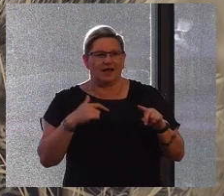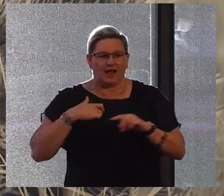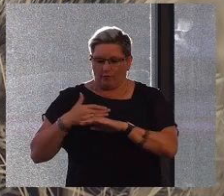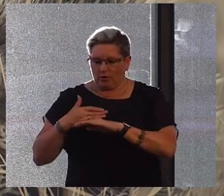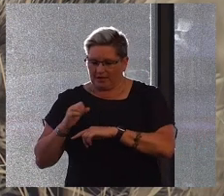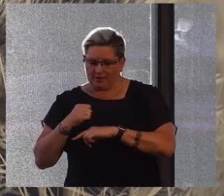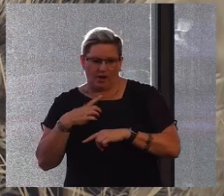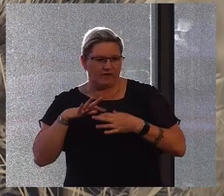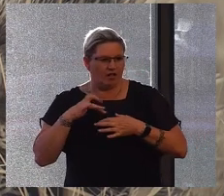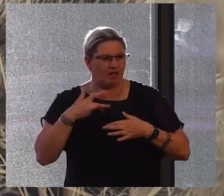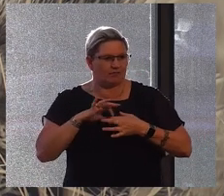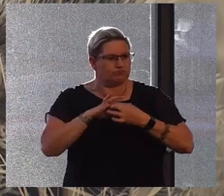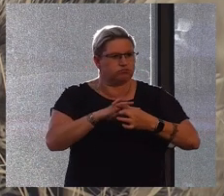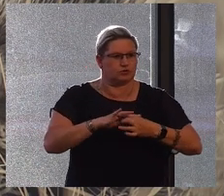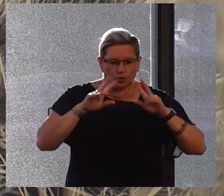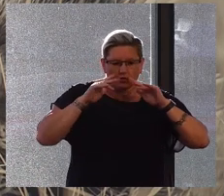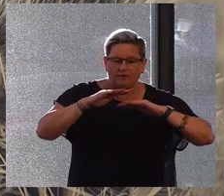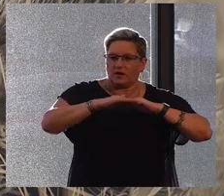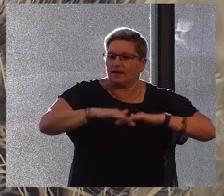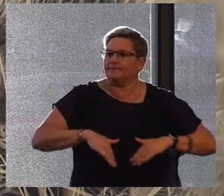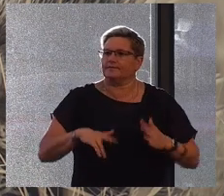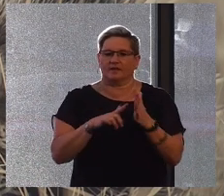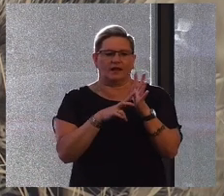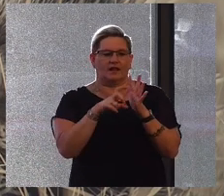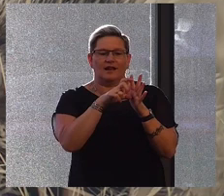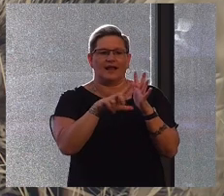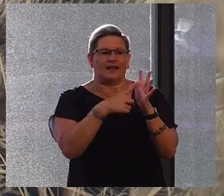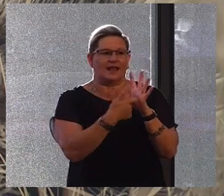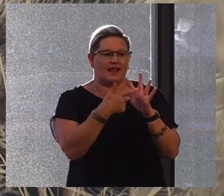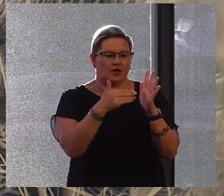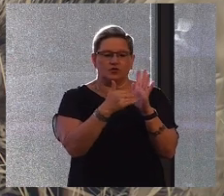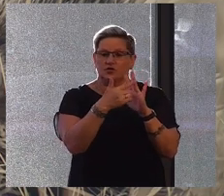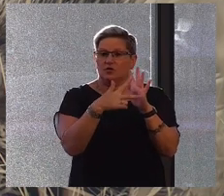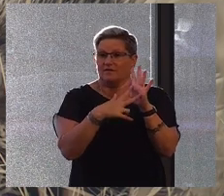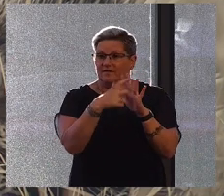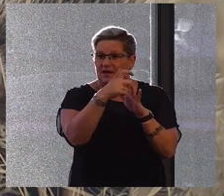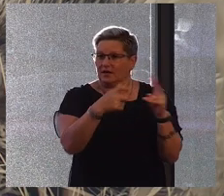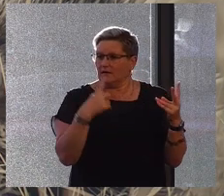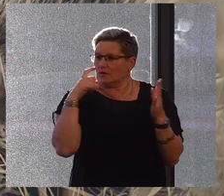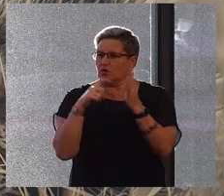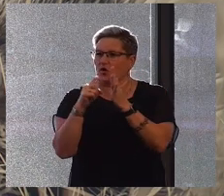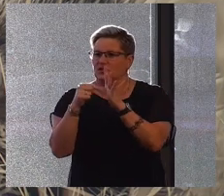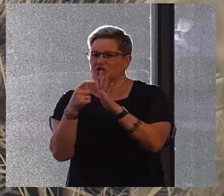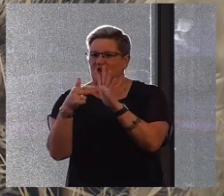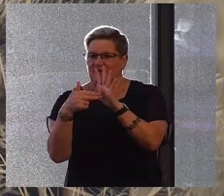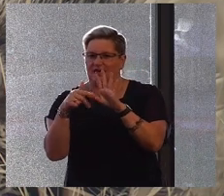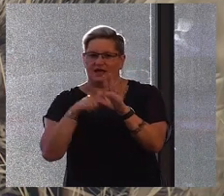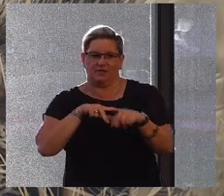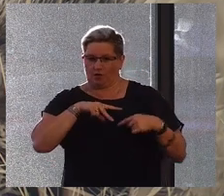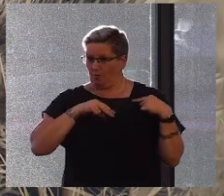work life. I've met with groups like Landcare, like Zoos Vic, and I want to acknowledge Jenny and her